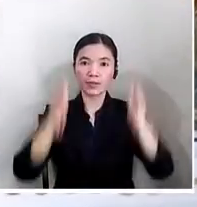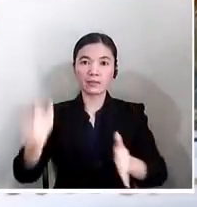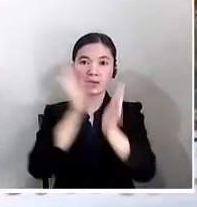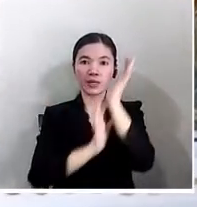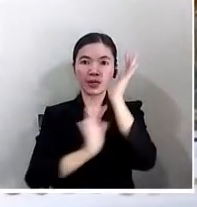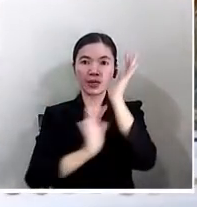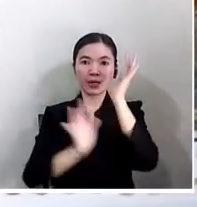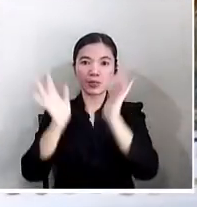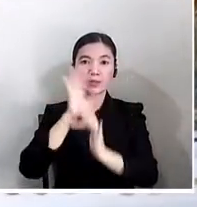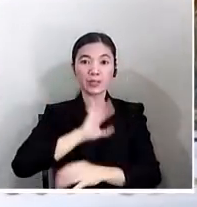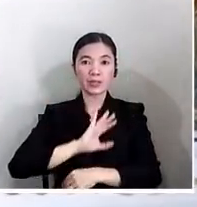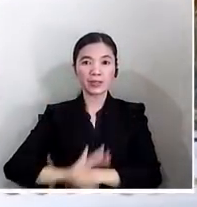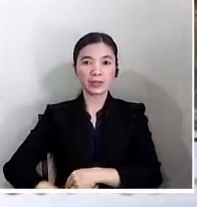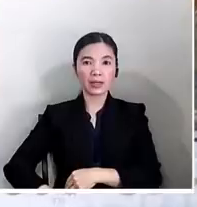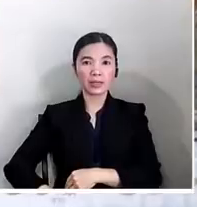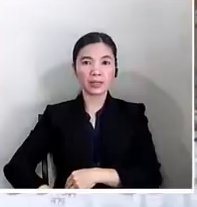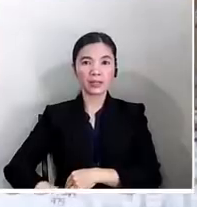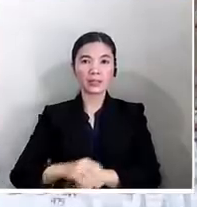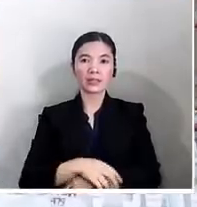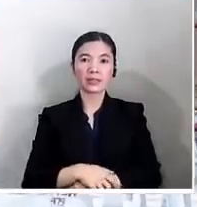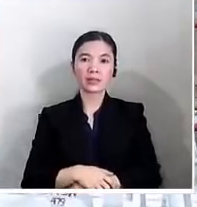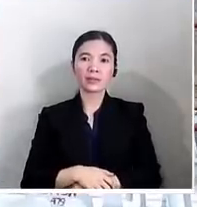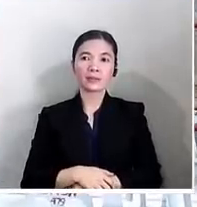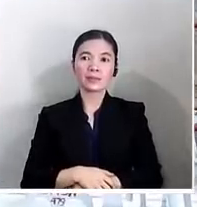Jesus Christ.